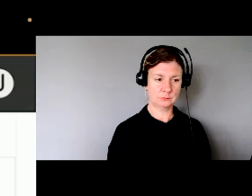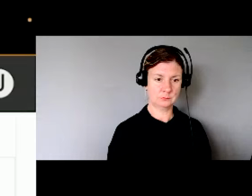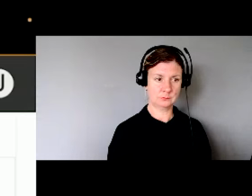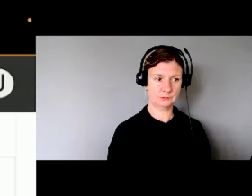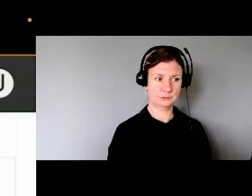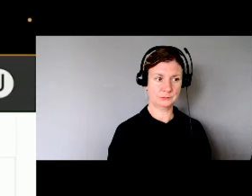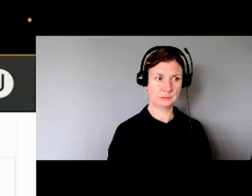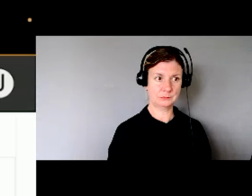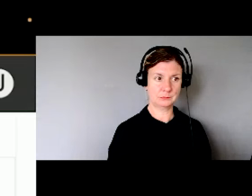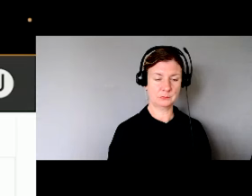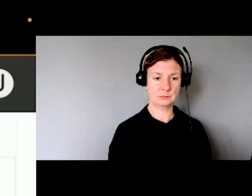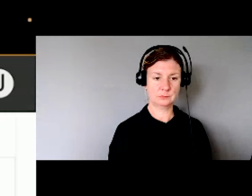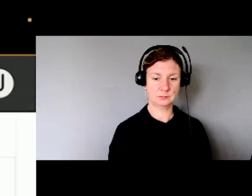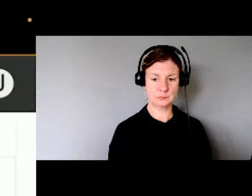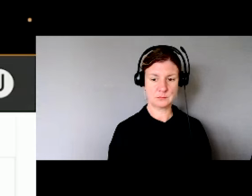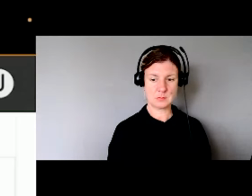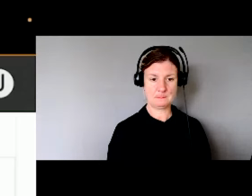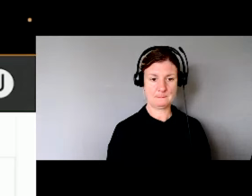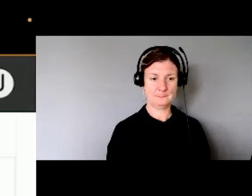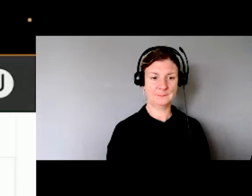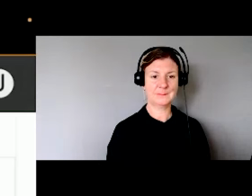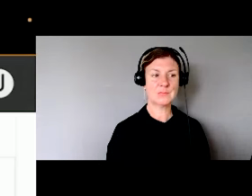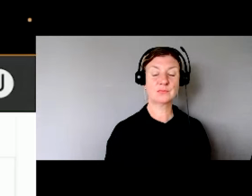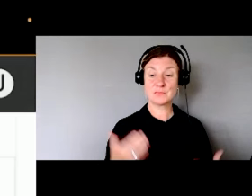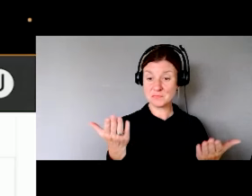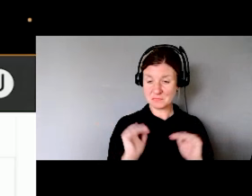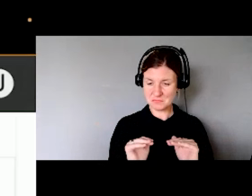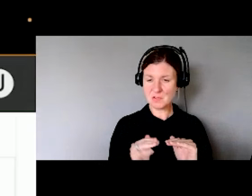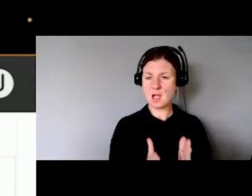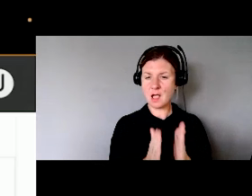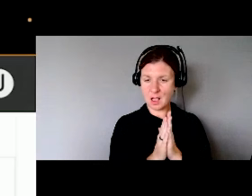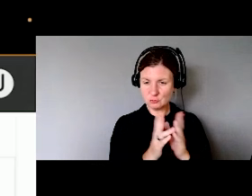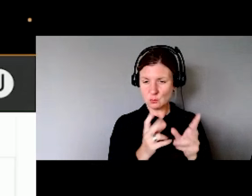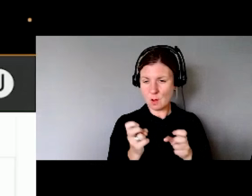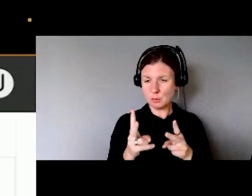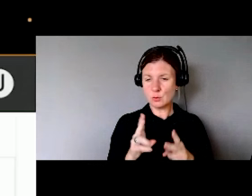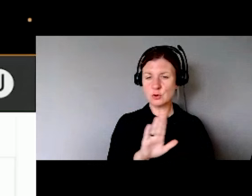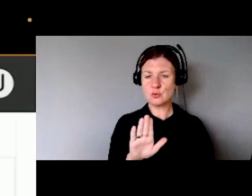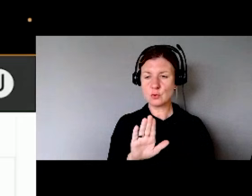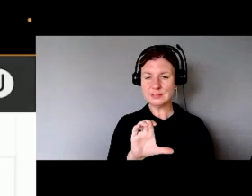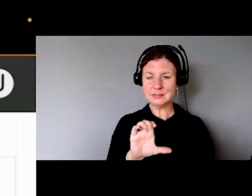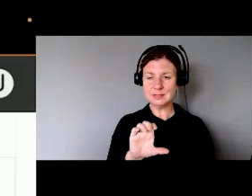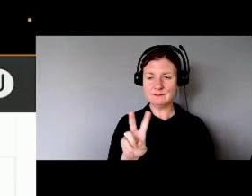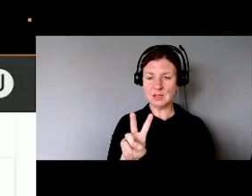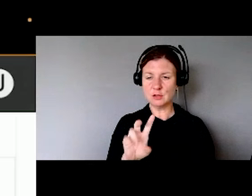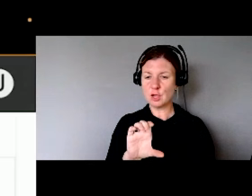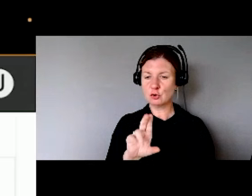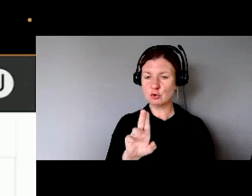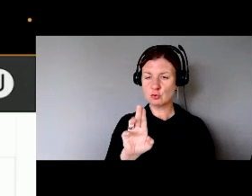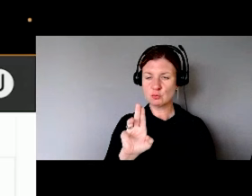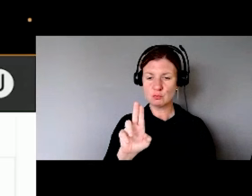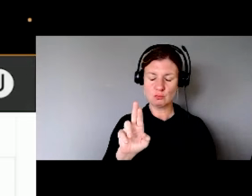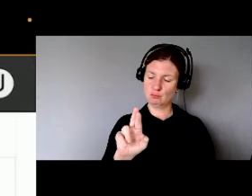Next, you will be asked to upload your curriculum vitae or CV. Make sure that it meets the following